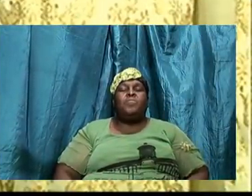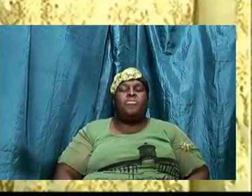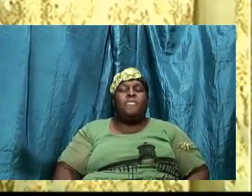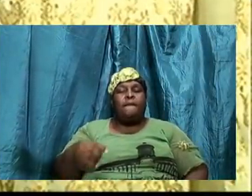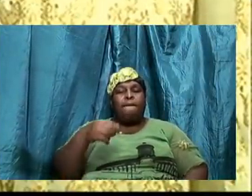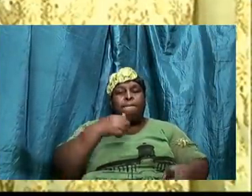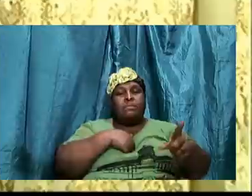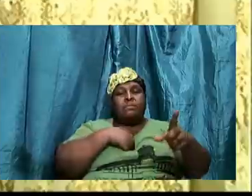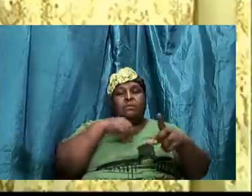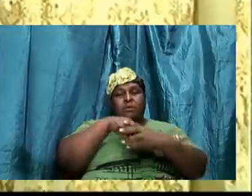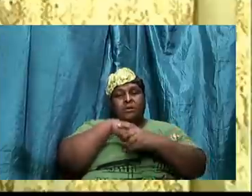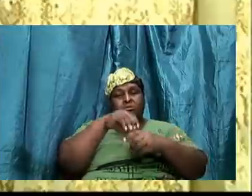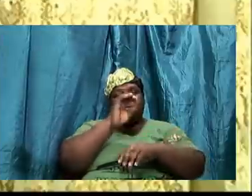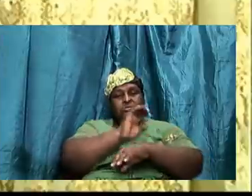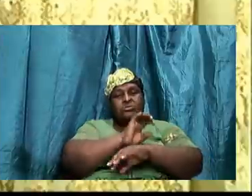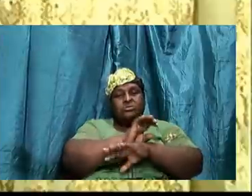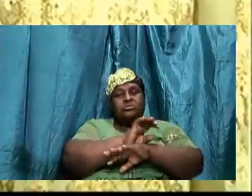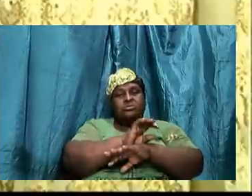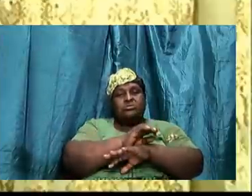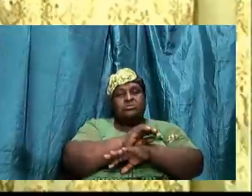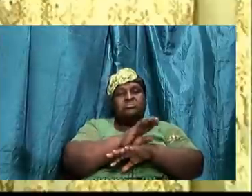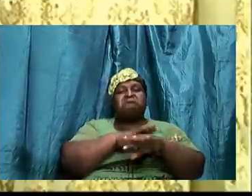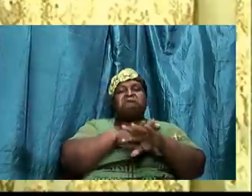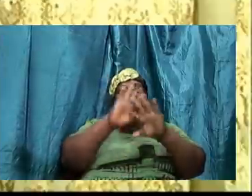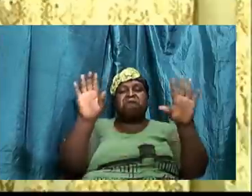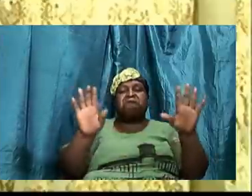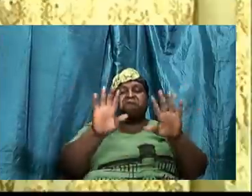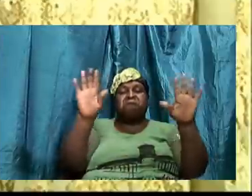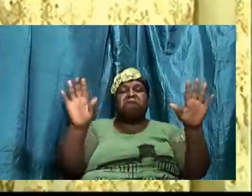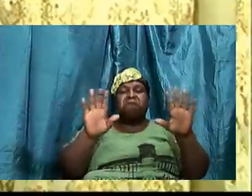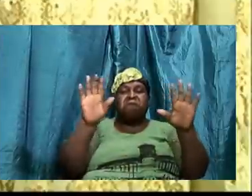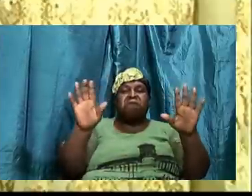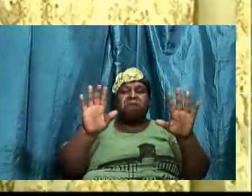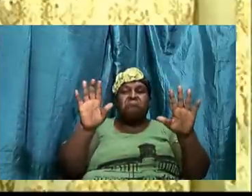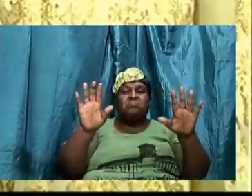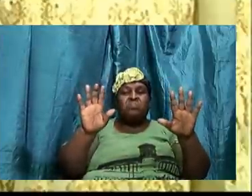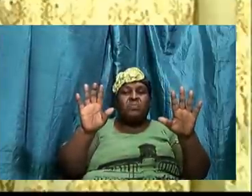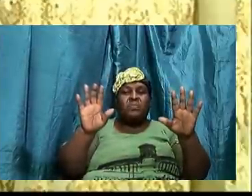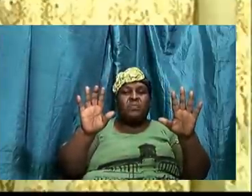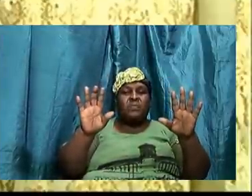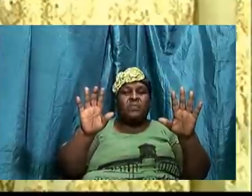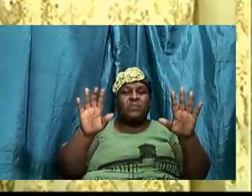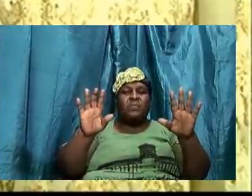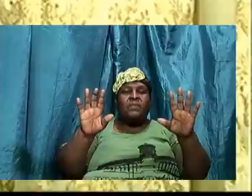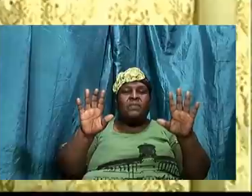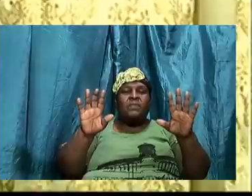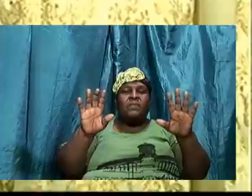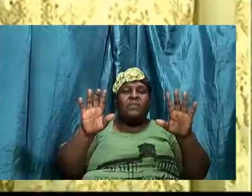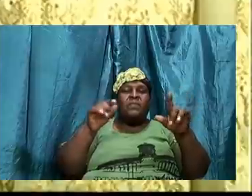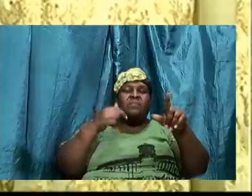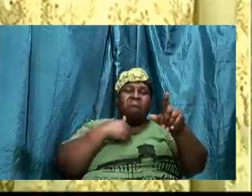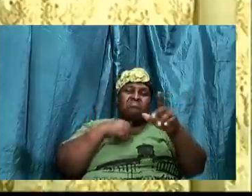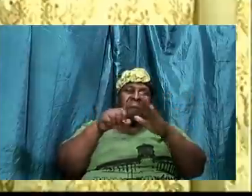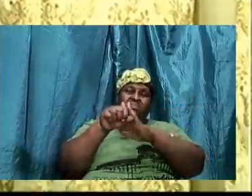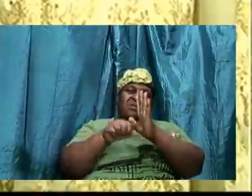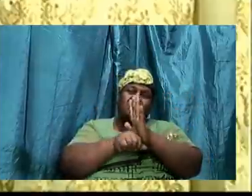church on Sunday, you know, the scripture was just going through my mind. And